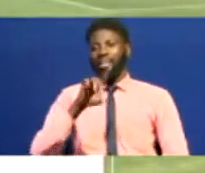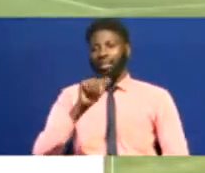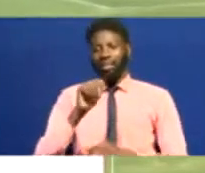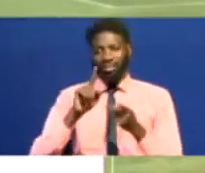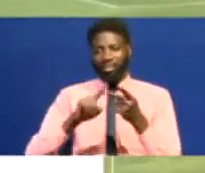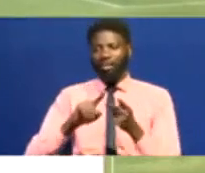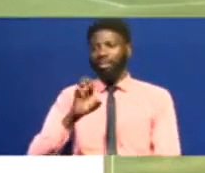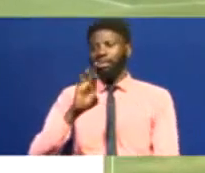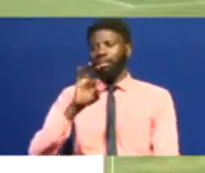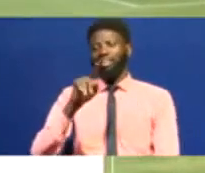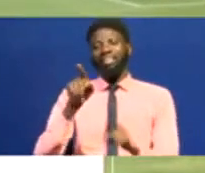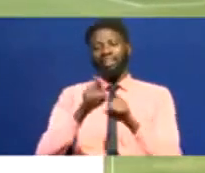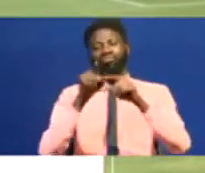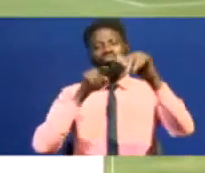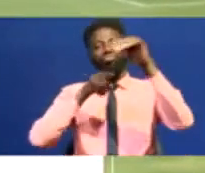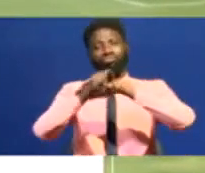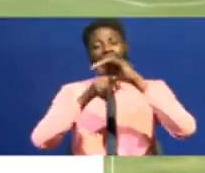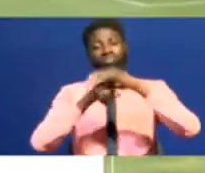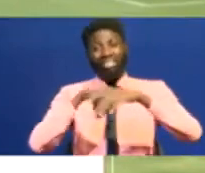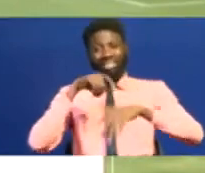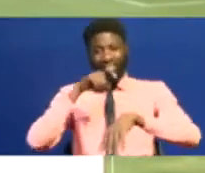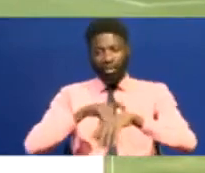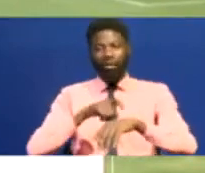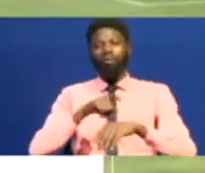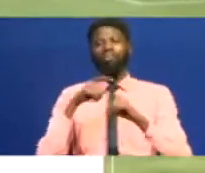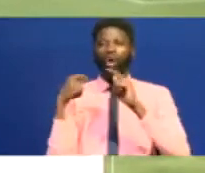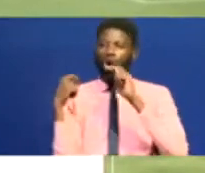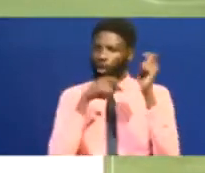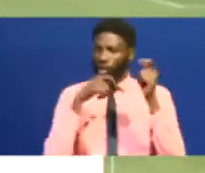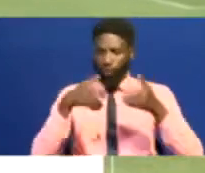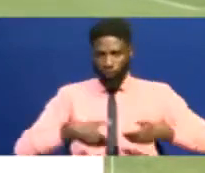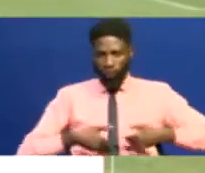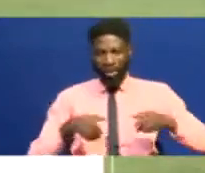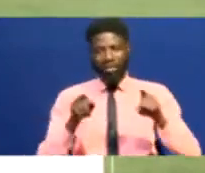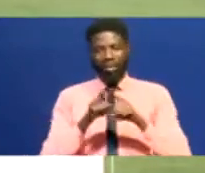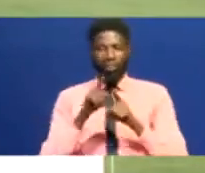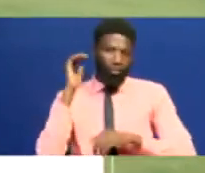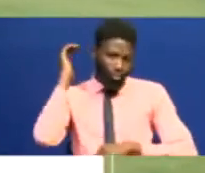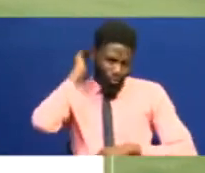as Muhoroni Youth and Muranga Seals shared points in a 1-1 draw.